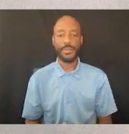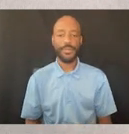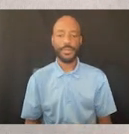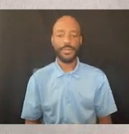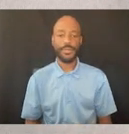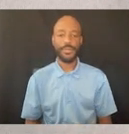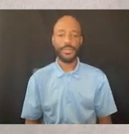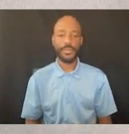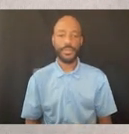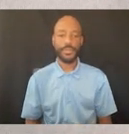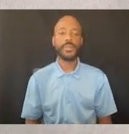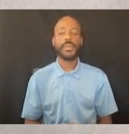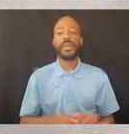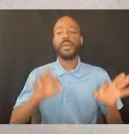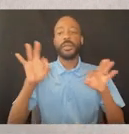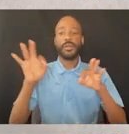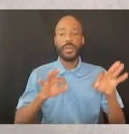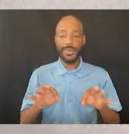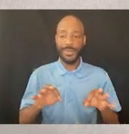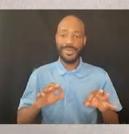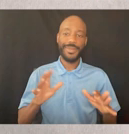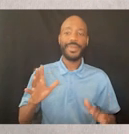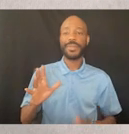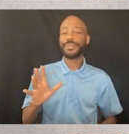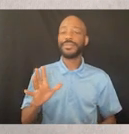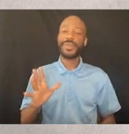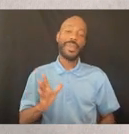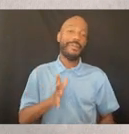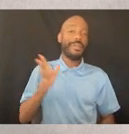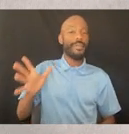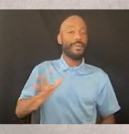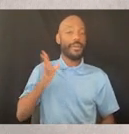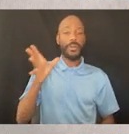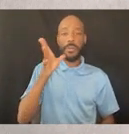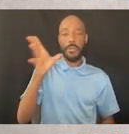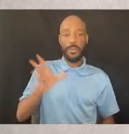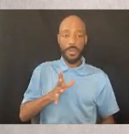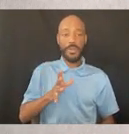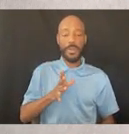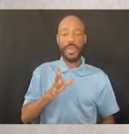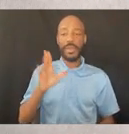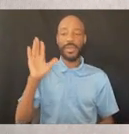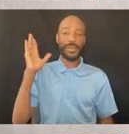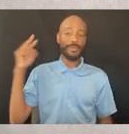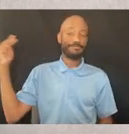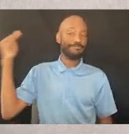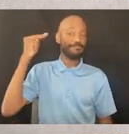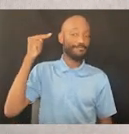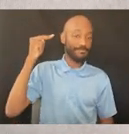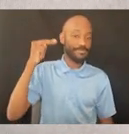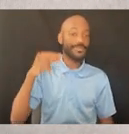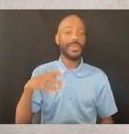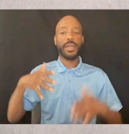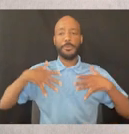The description is an elegant woman in profile, sporting her black hair in a tight bun and wearing an enormous and elaborate